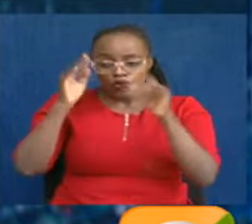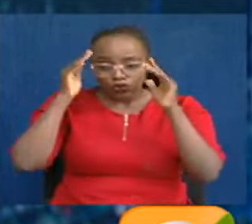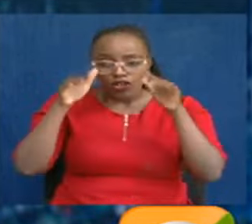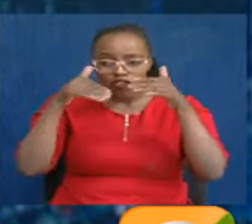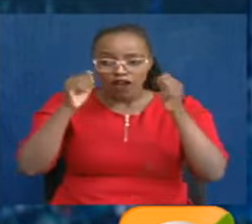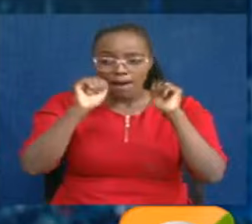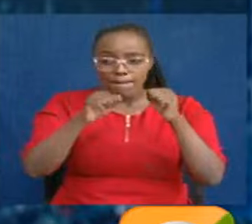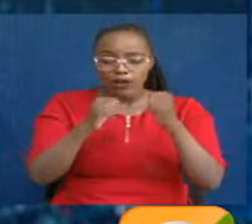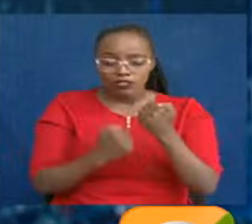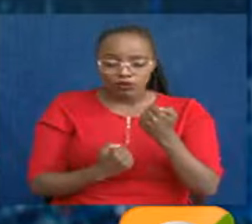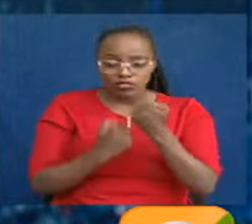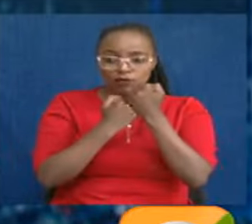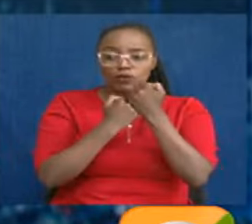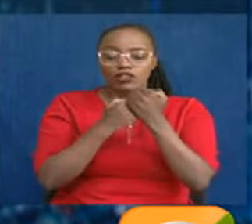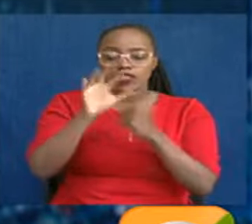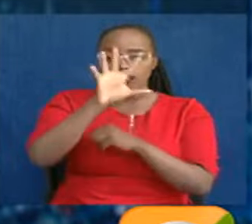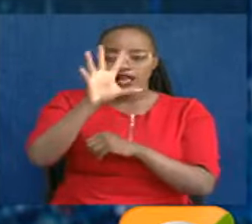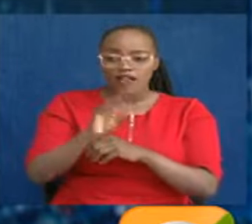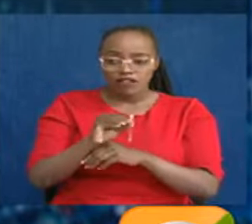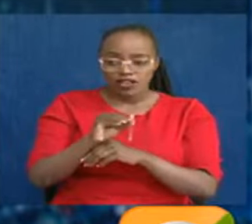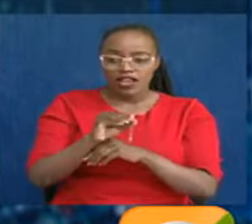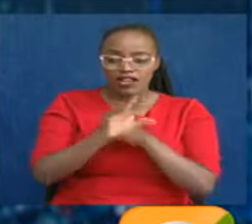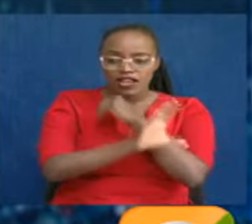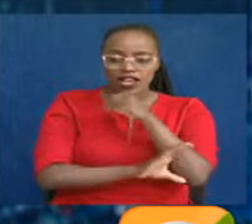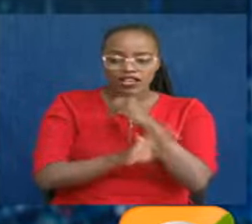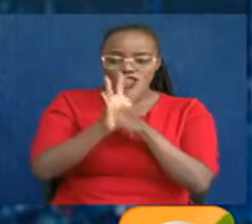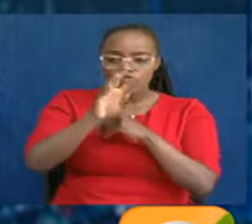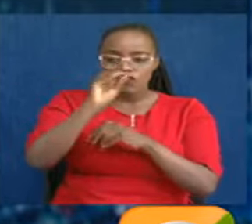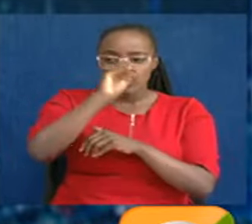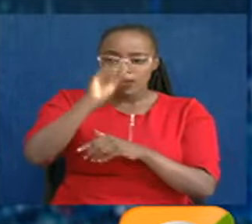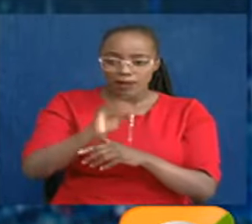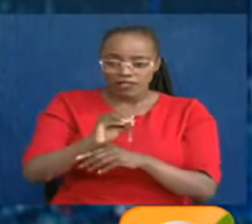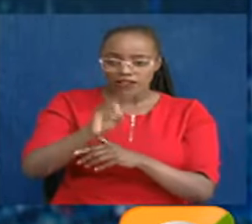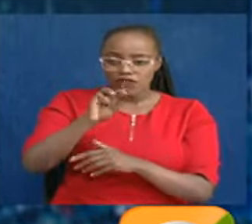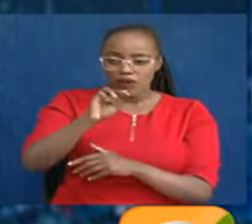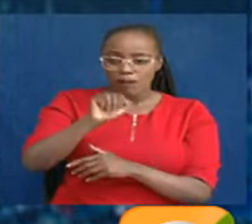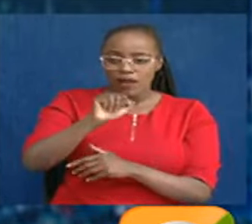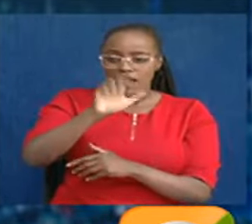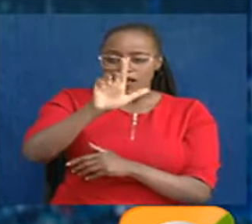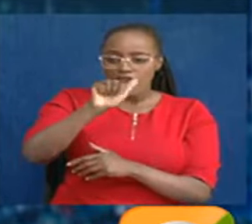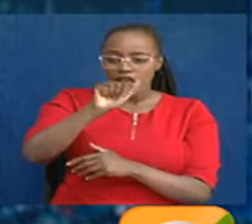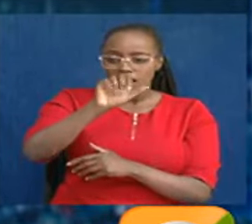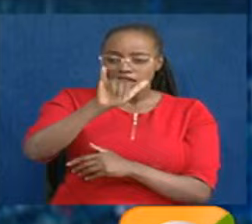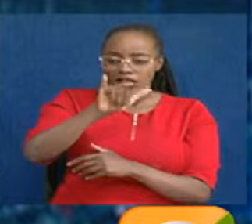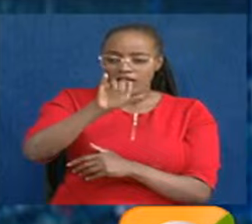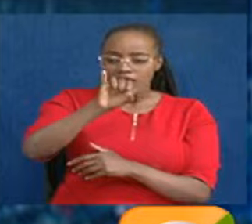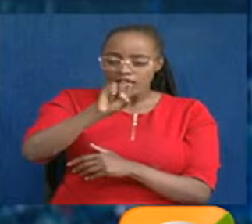to support the rest of the African continent. 40% of Malaysians' exports are,